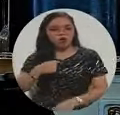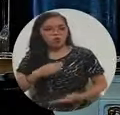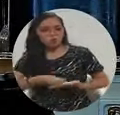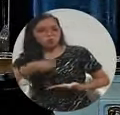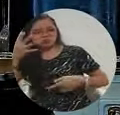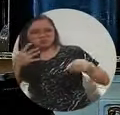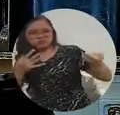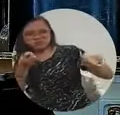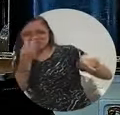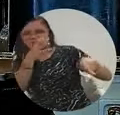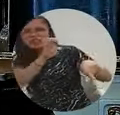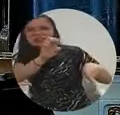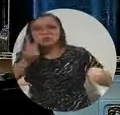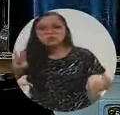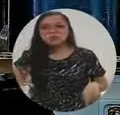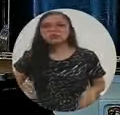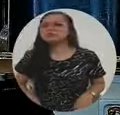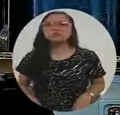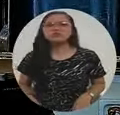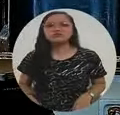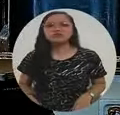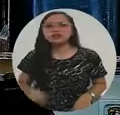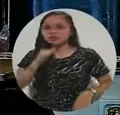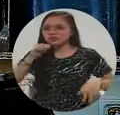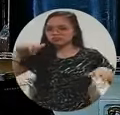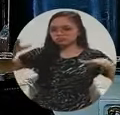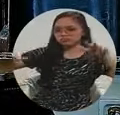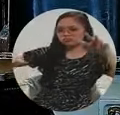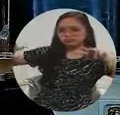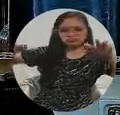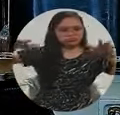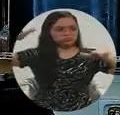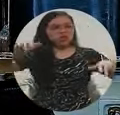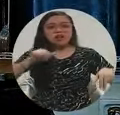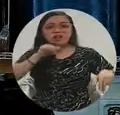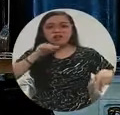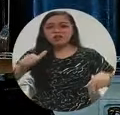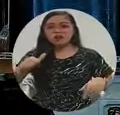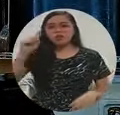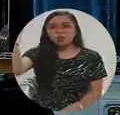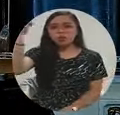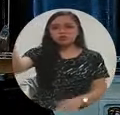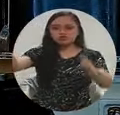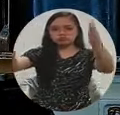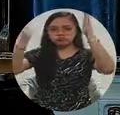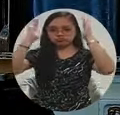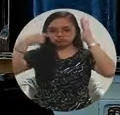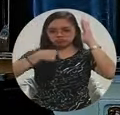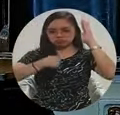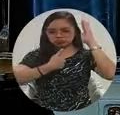And the purpose of this verse is here is to remove your attention from yourself.